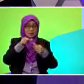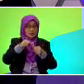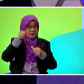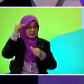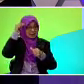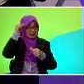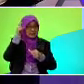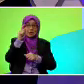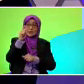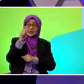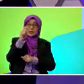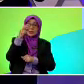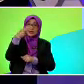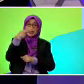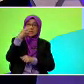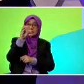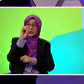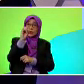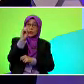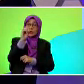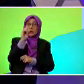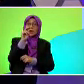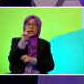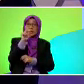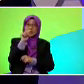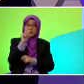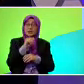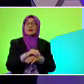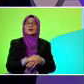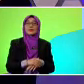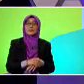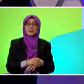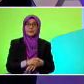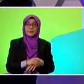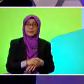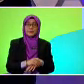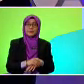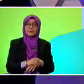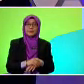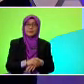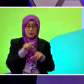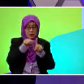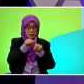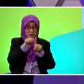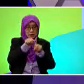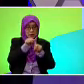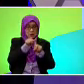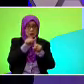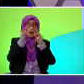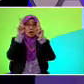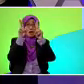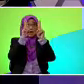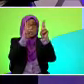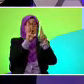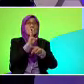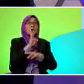acronym TONA. So suitable, present, suitable. So suitable temperature, presence of air, water